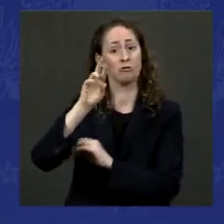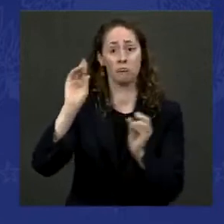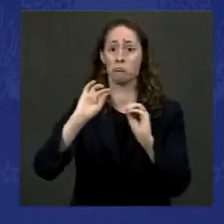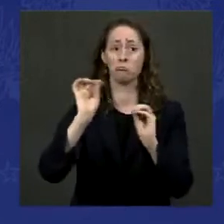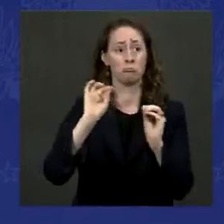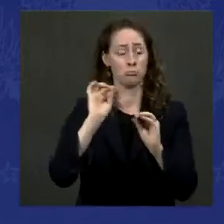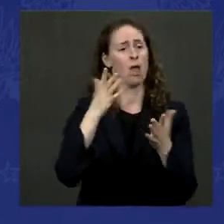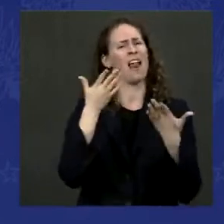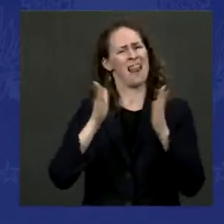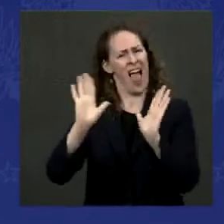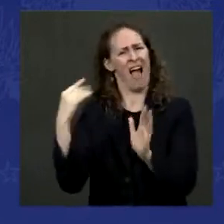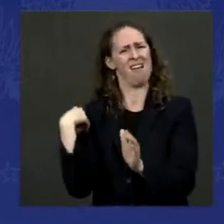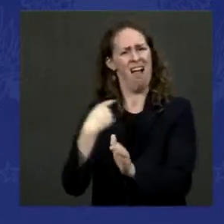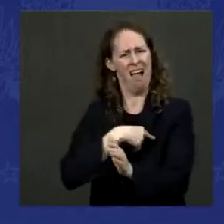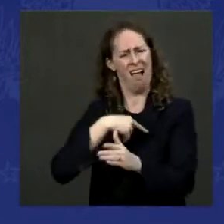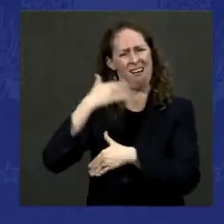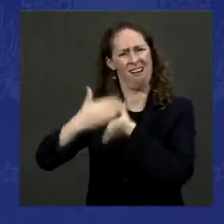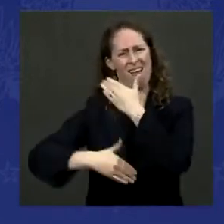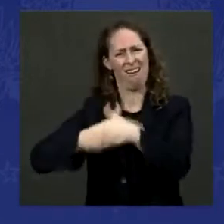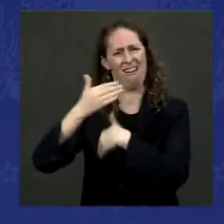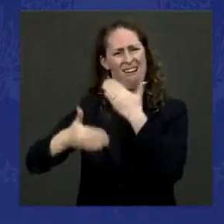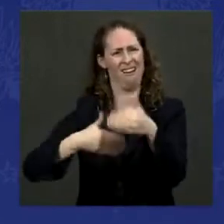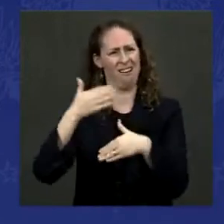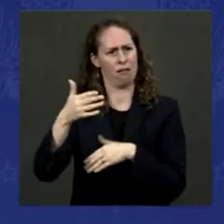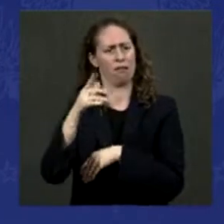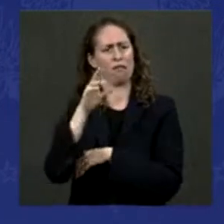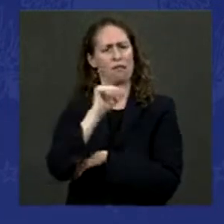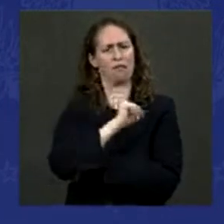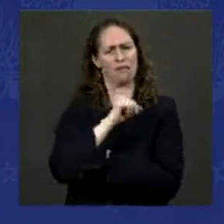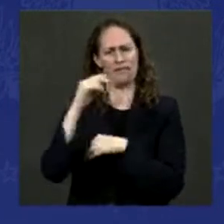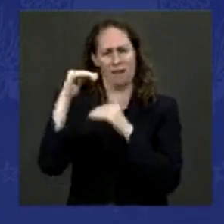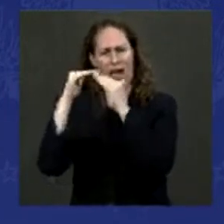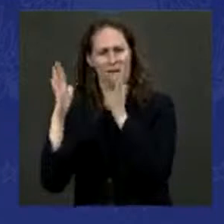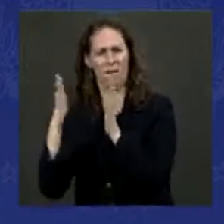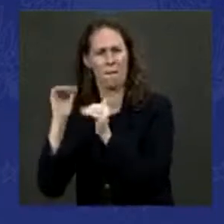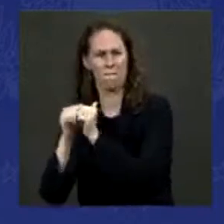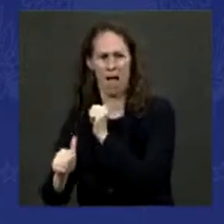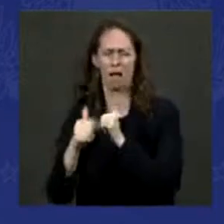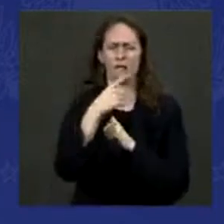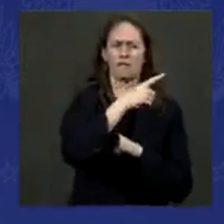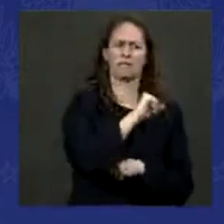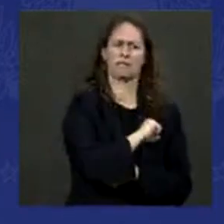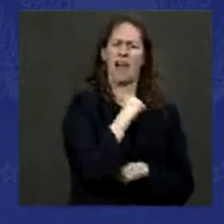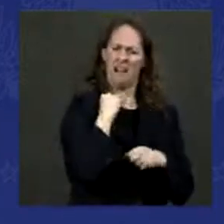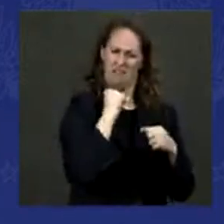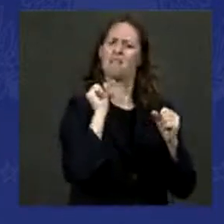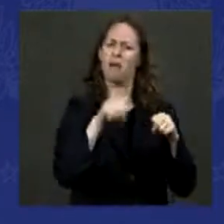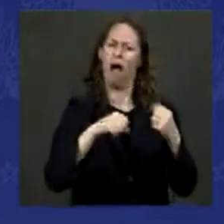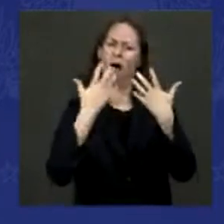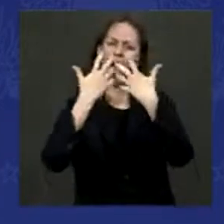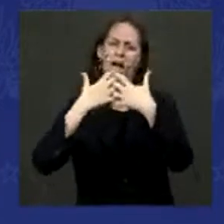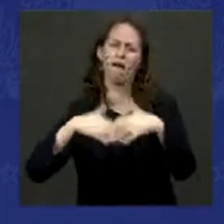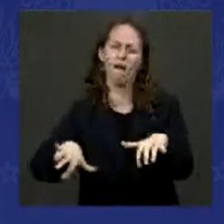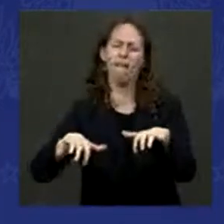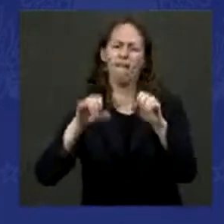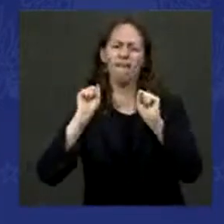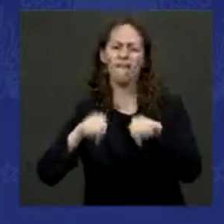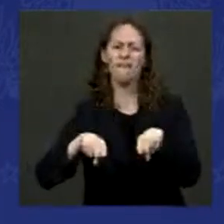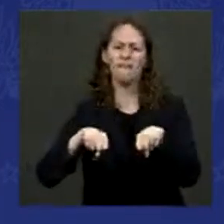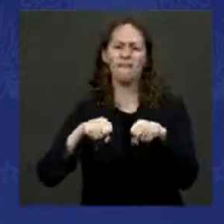in the Senate right now, passed by the House, to raise the debt limit. And we could do that in the next several days.